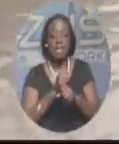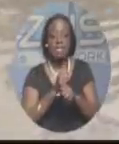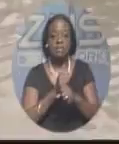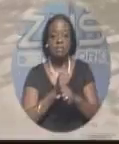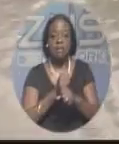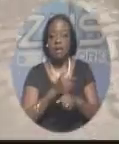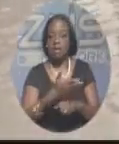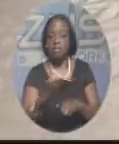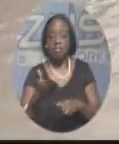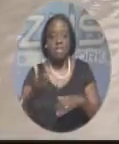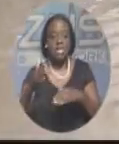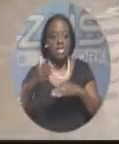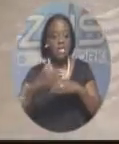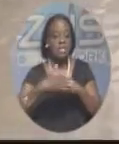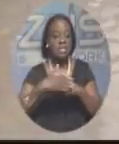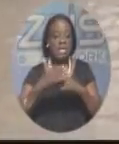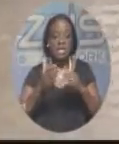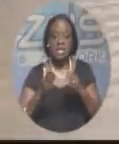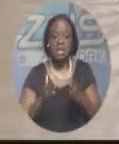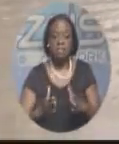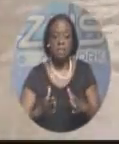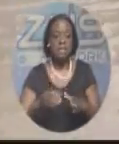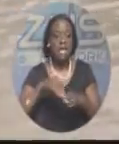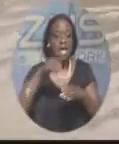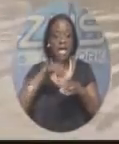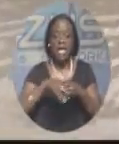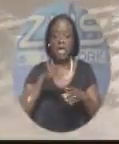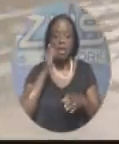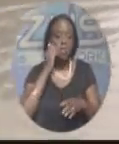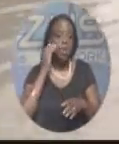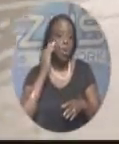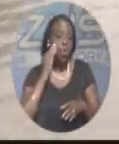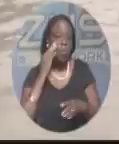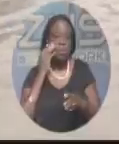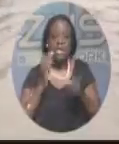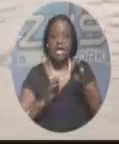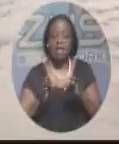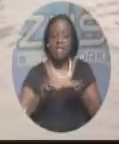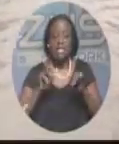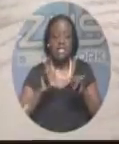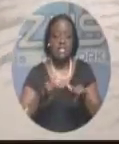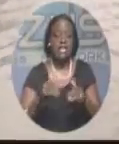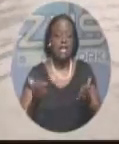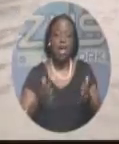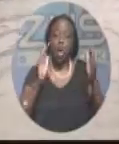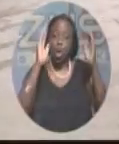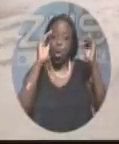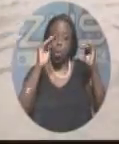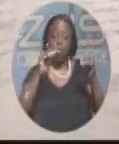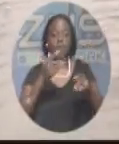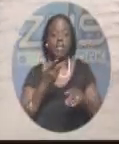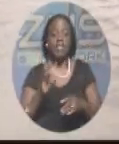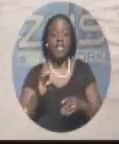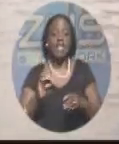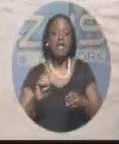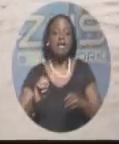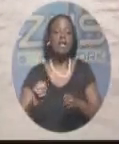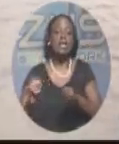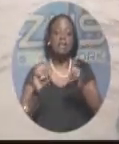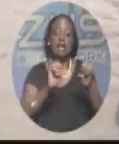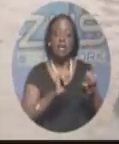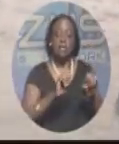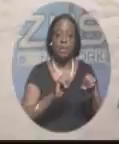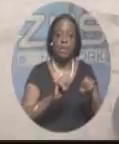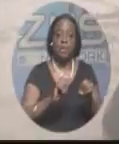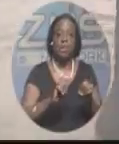and these residents around here are stranded in these homes if they're still here. Hopefully, they would have heeded the call to evacuate. We're going to stop going